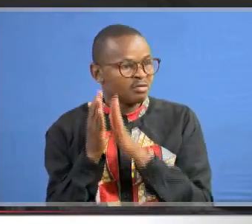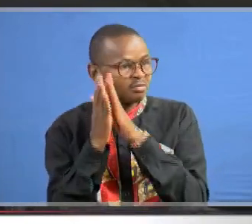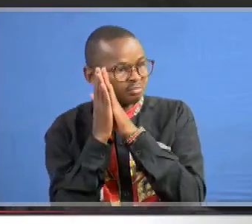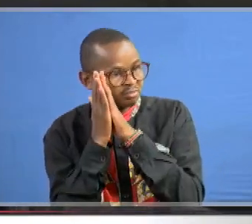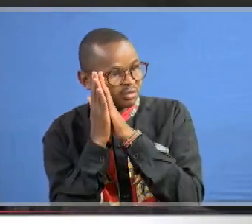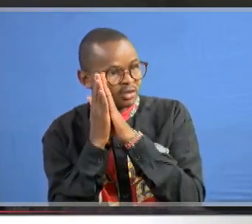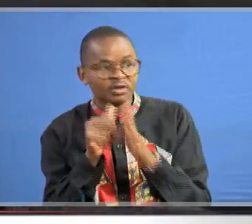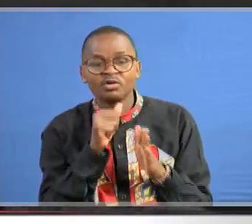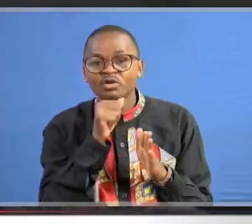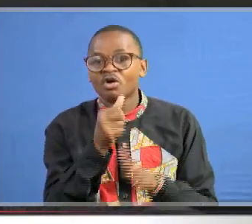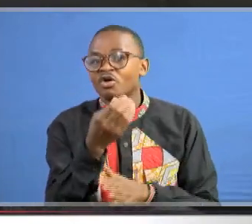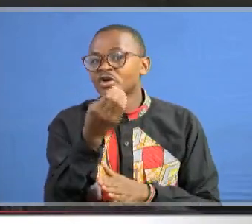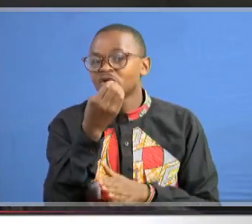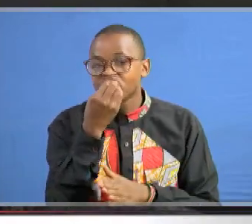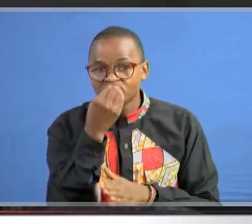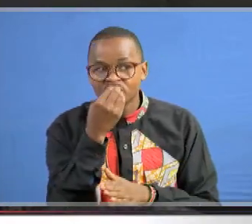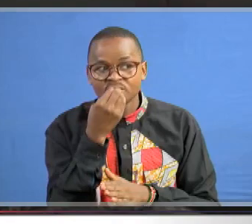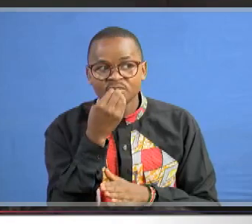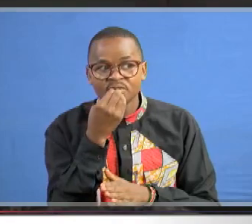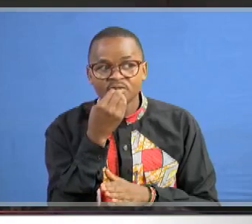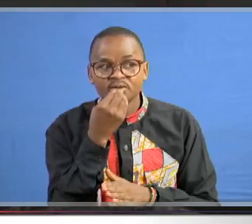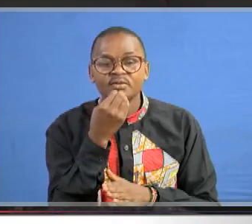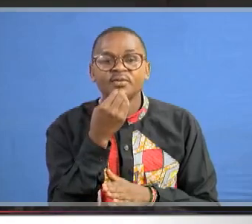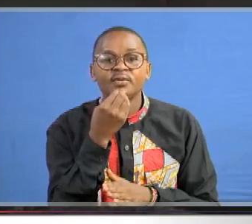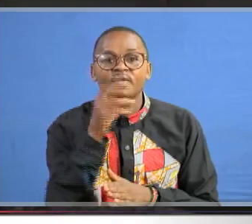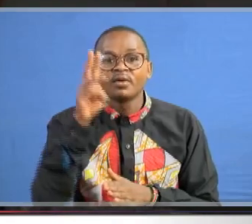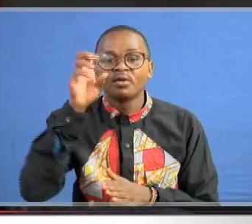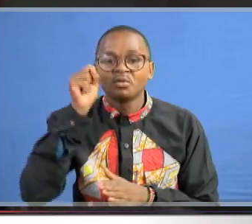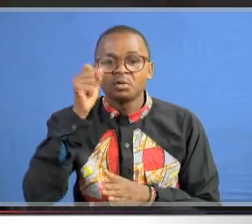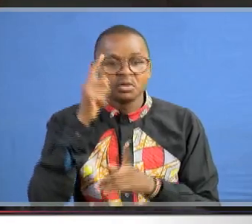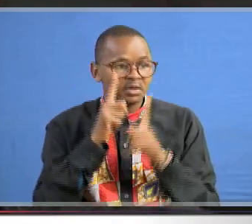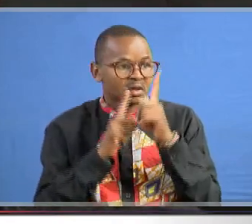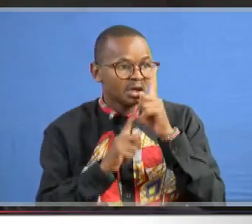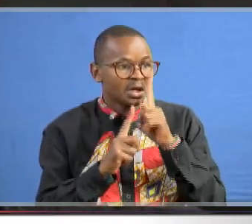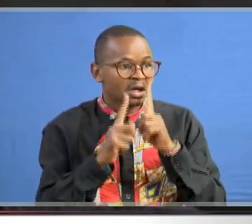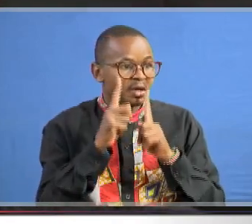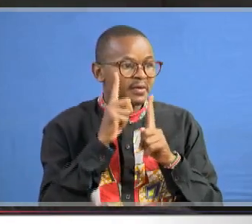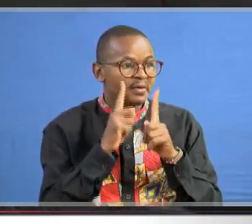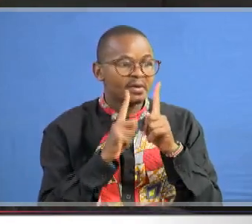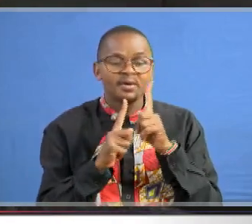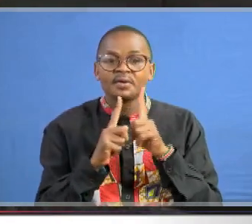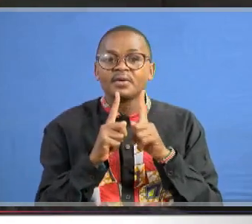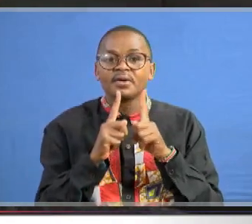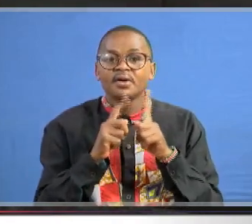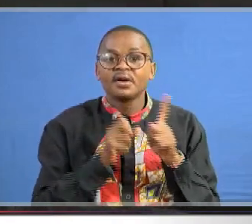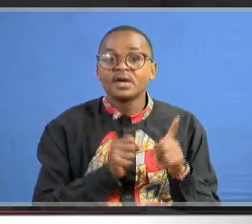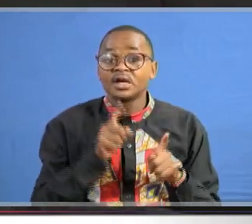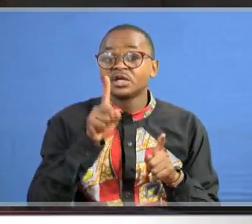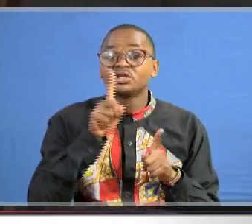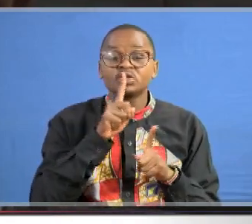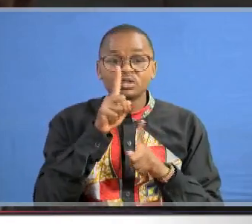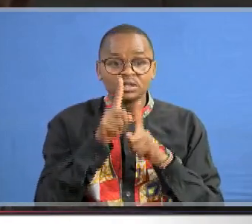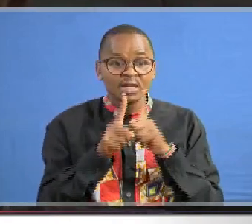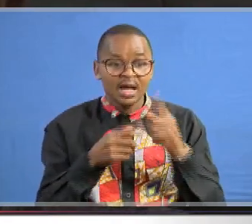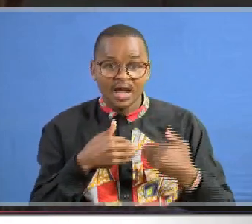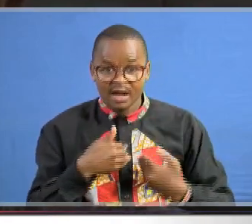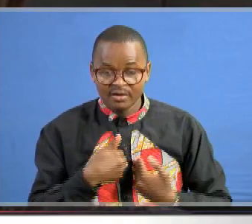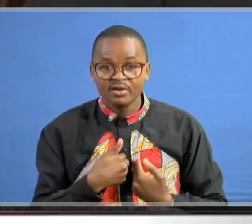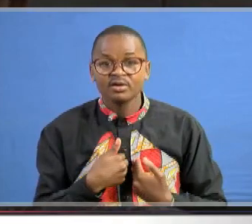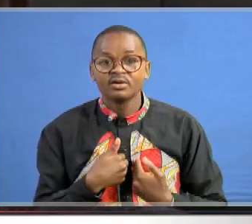she could not eat, she was crying, she talked about